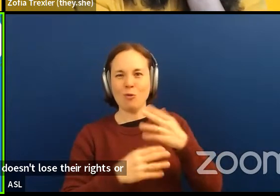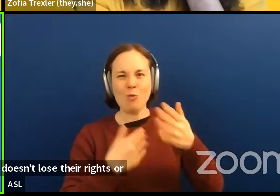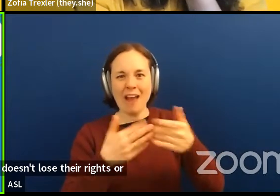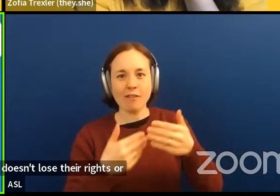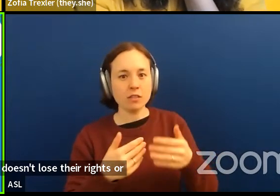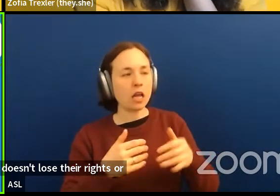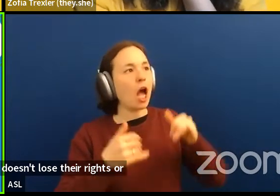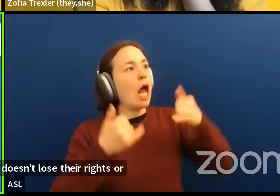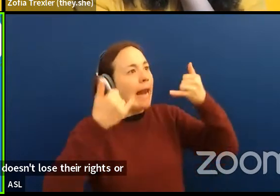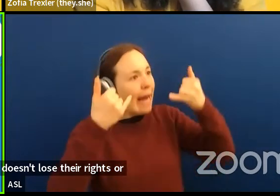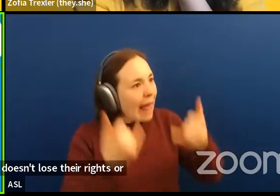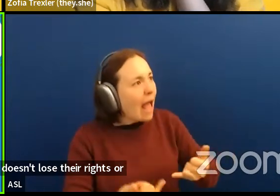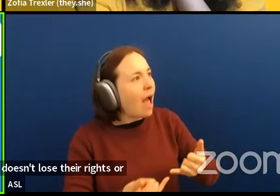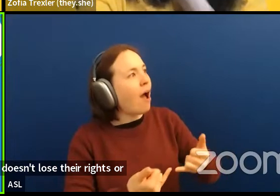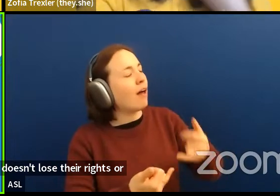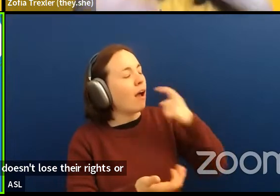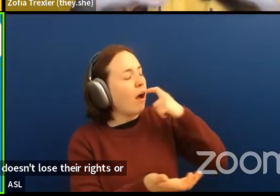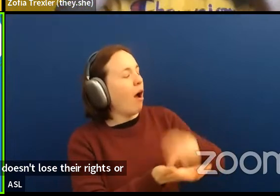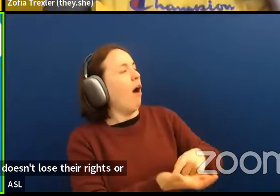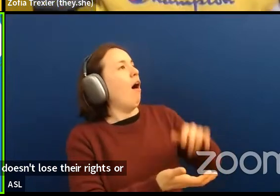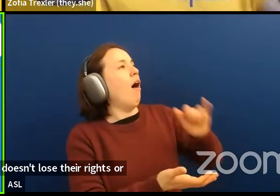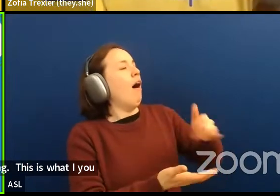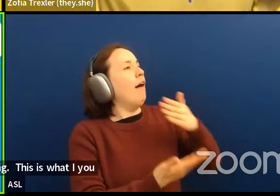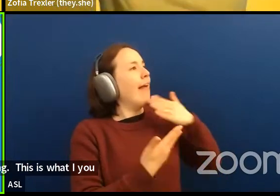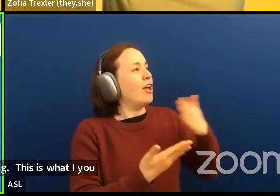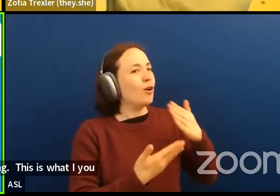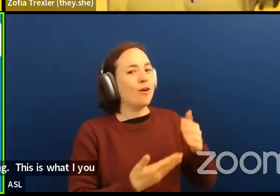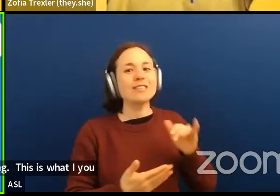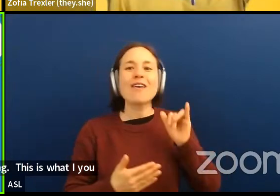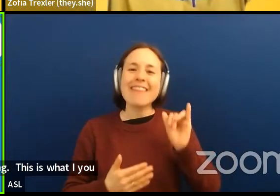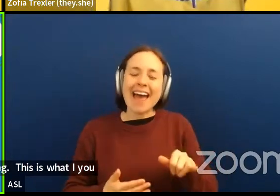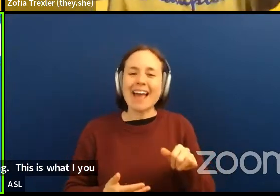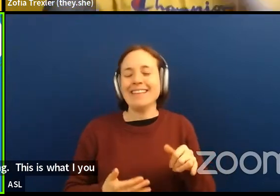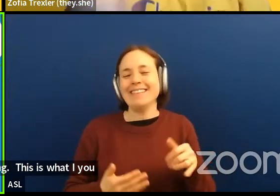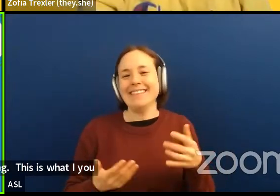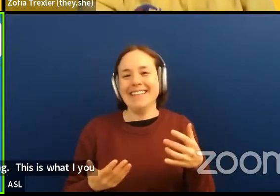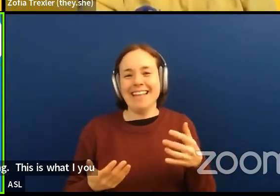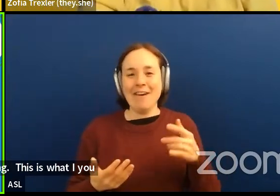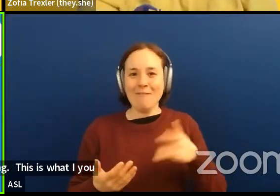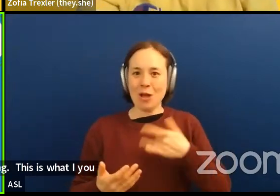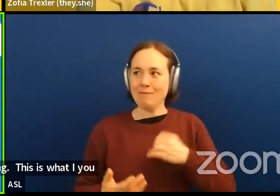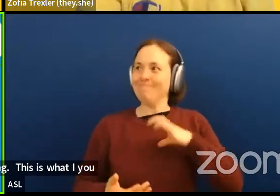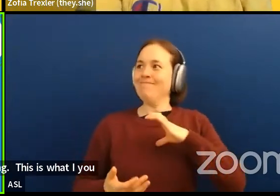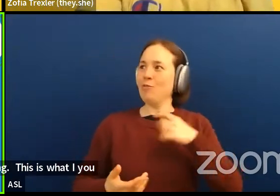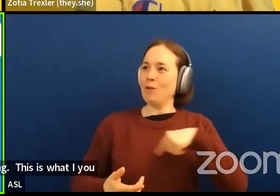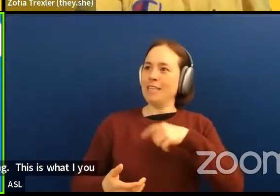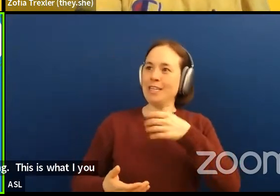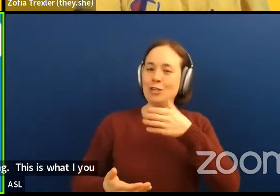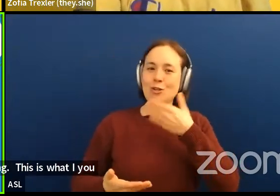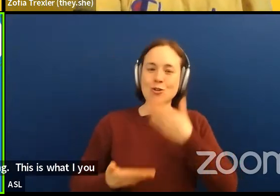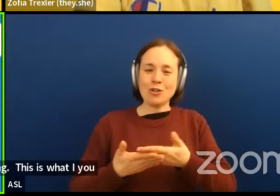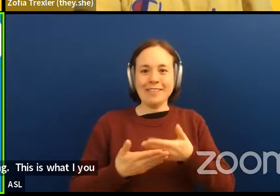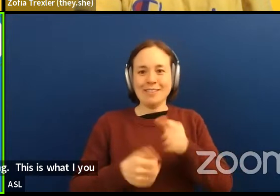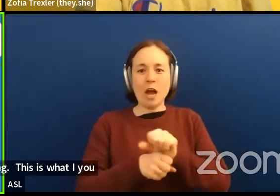This is what I believe that is a big buy-in for investing into the DO